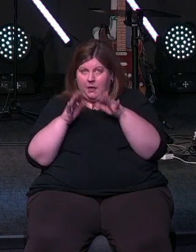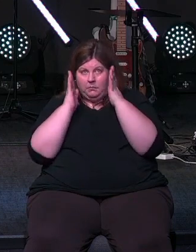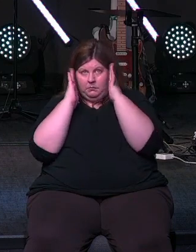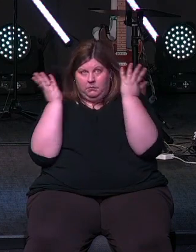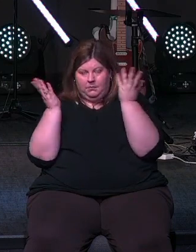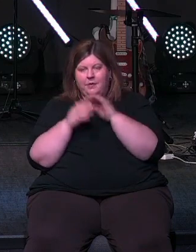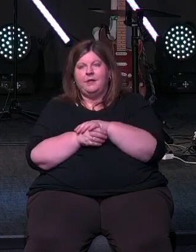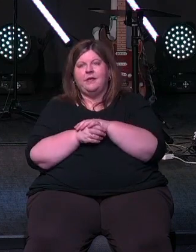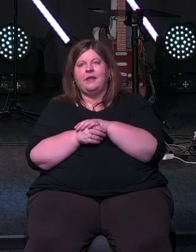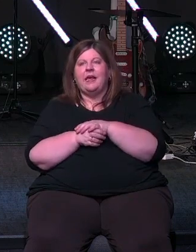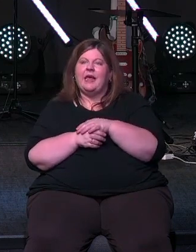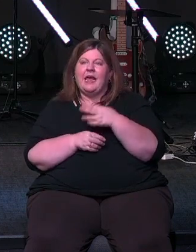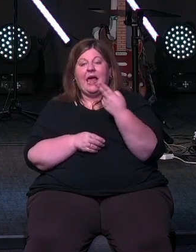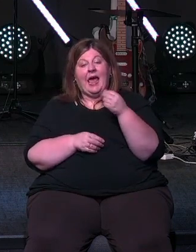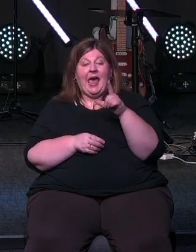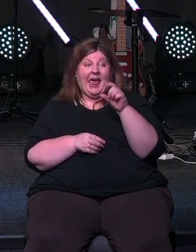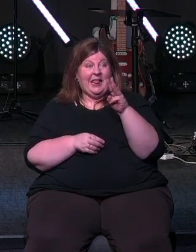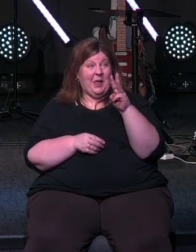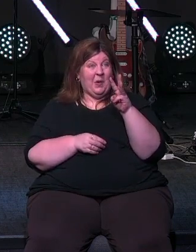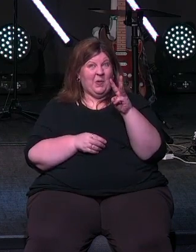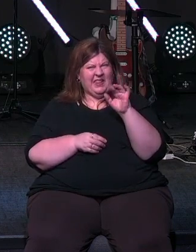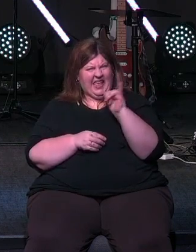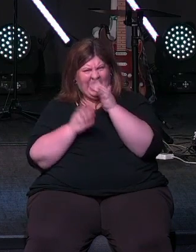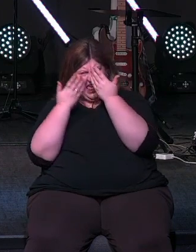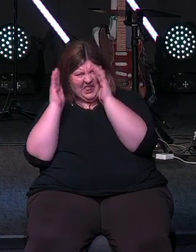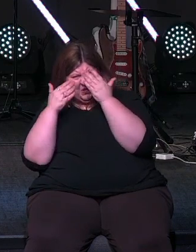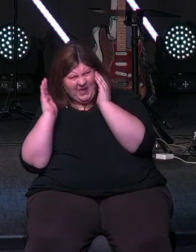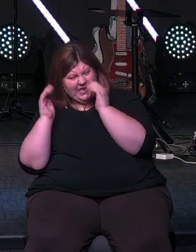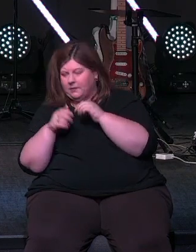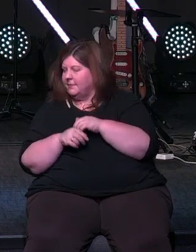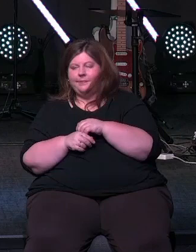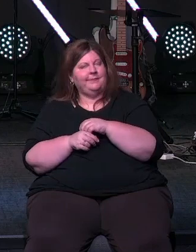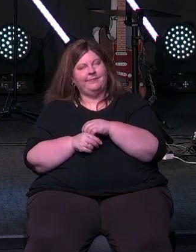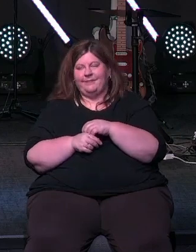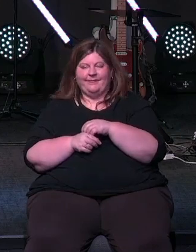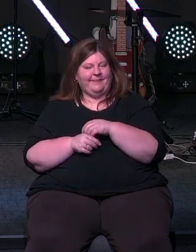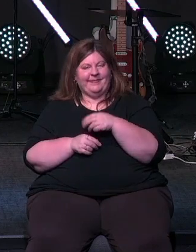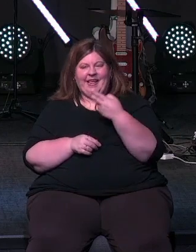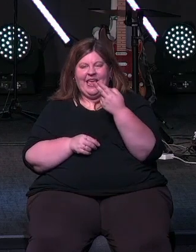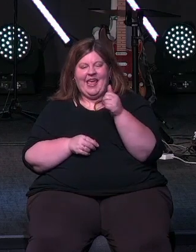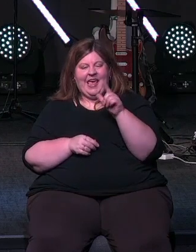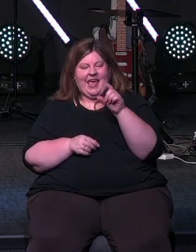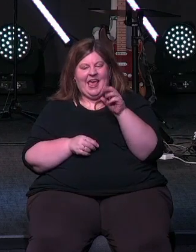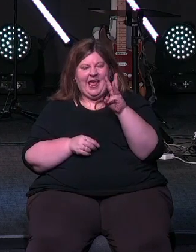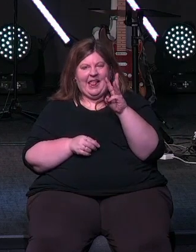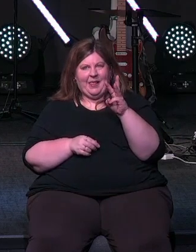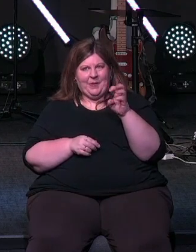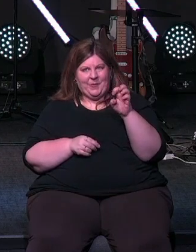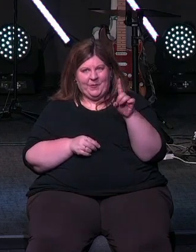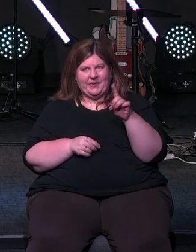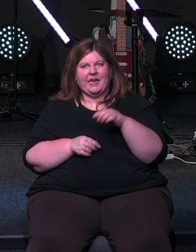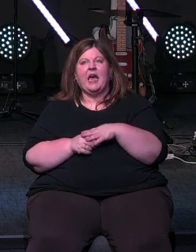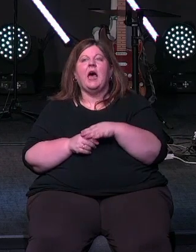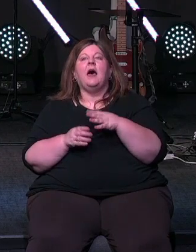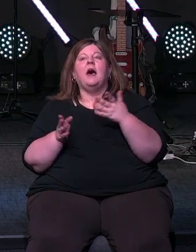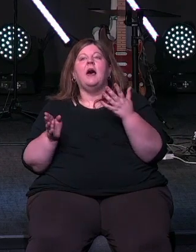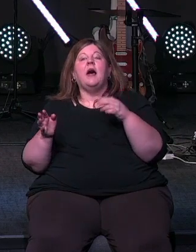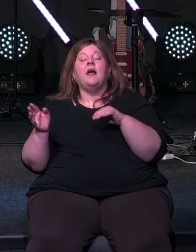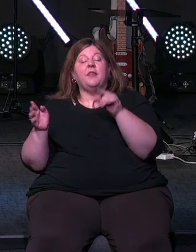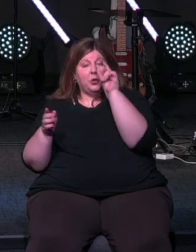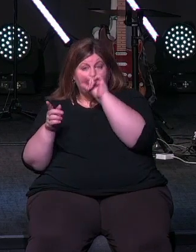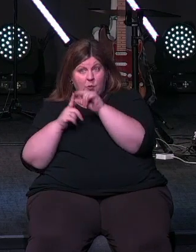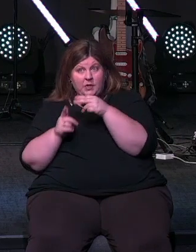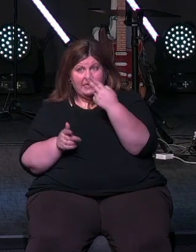Hallowed, it's hallowed. Like Halloween? No, not quite. Hallowed, the Greek word's hagiazo. Everybody say